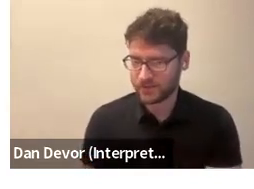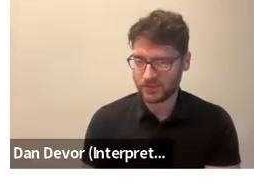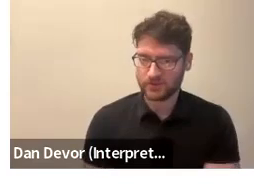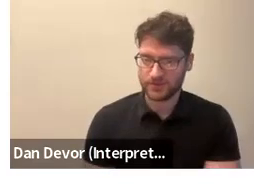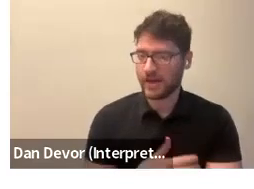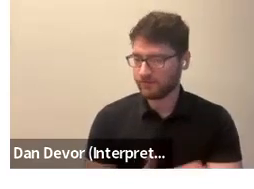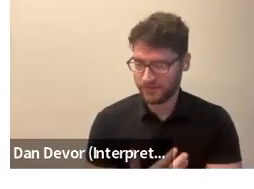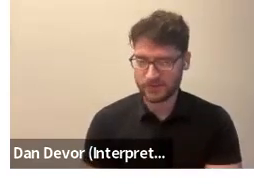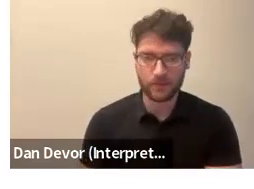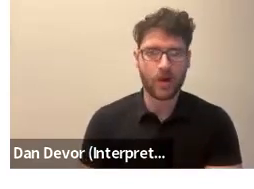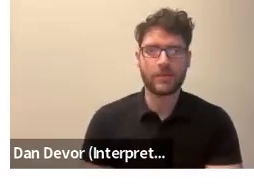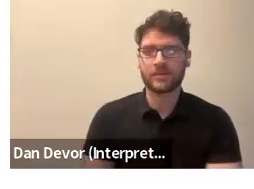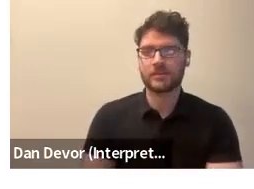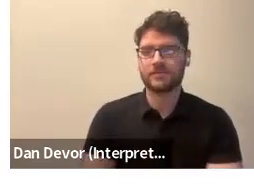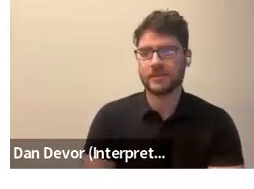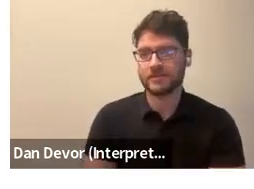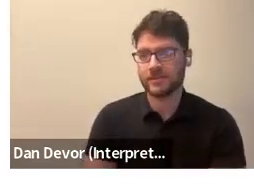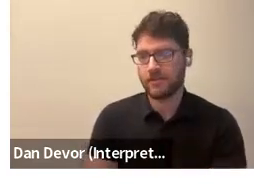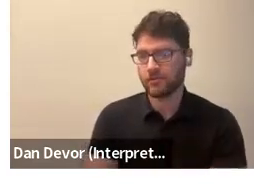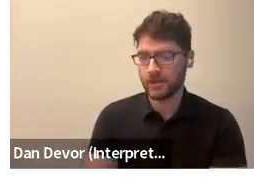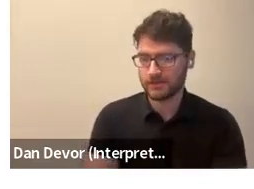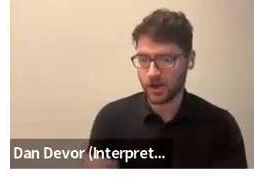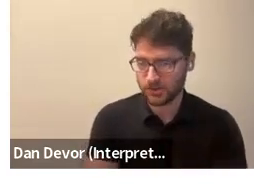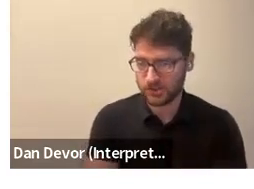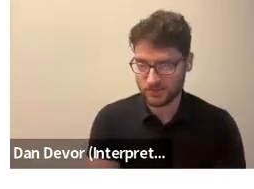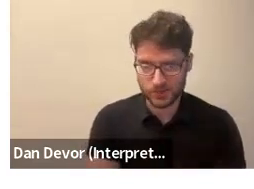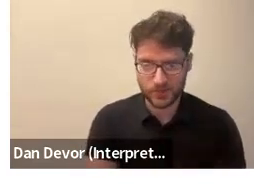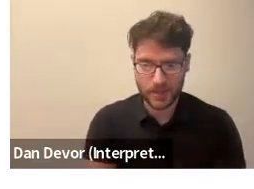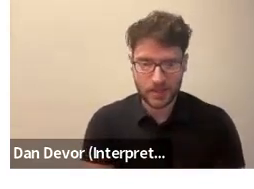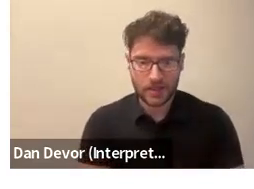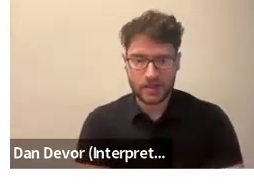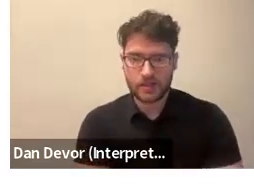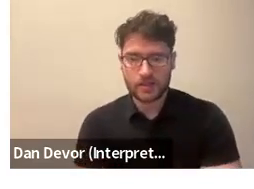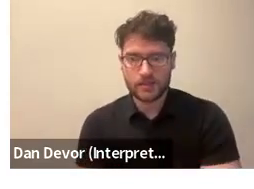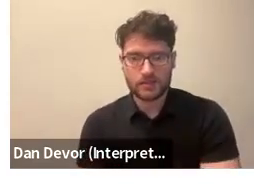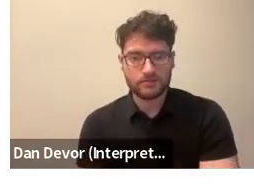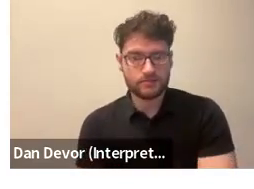arbitrary. So that fulfills that requirement of having relatively arbitrary symbols.